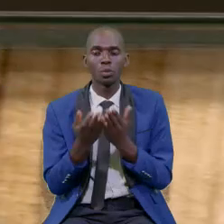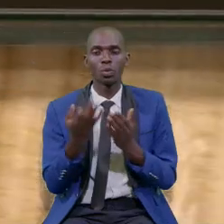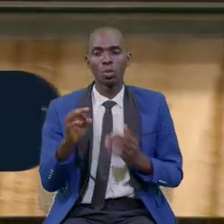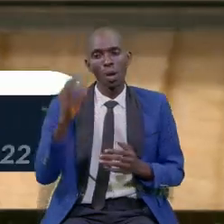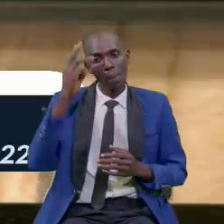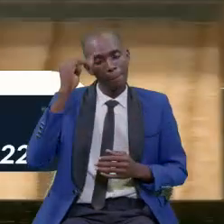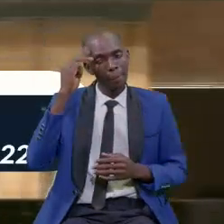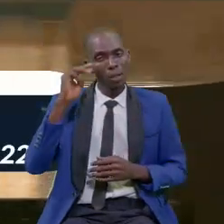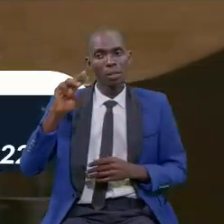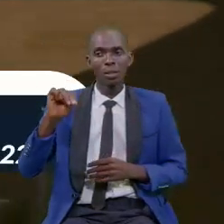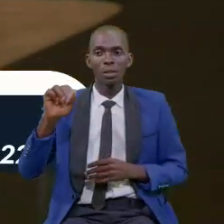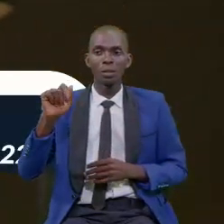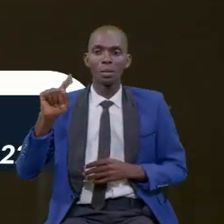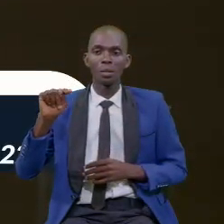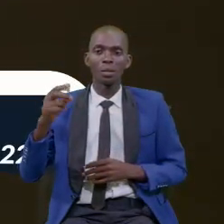chapter 21,